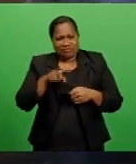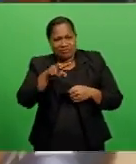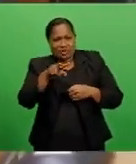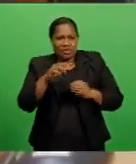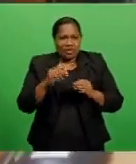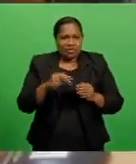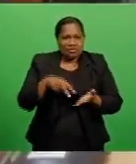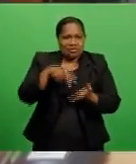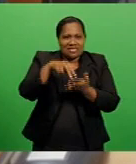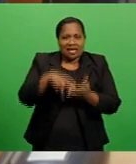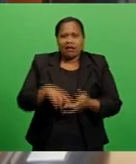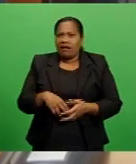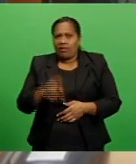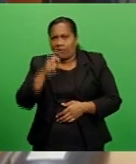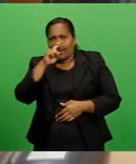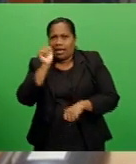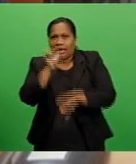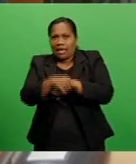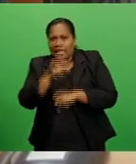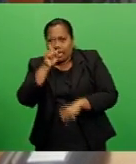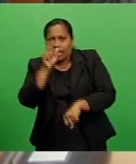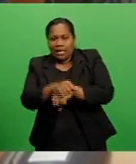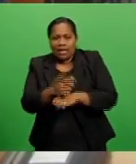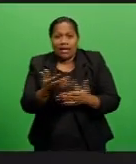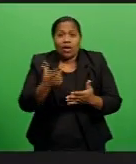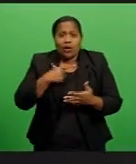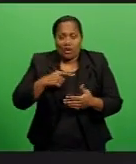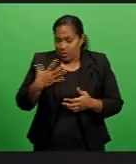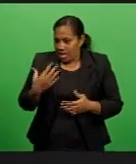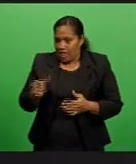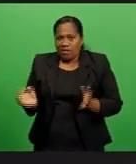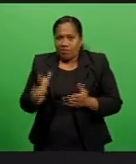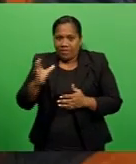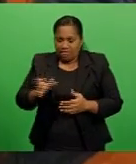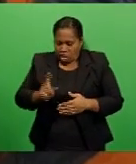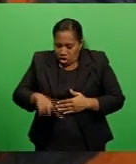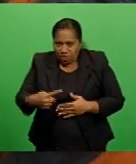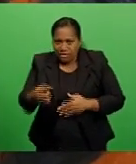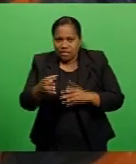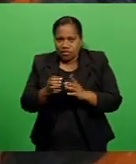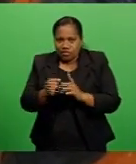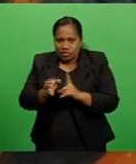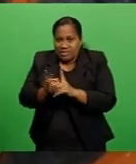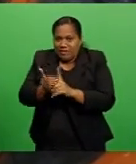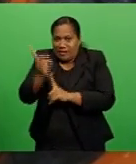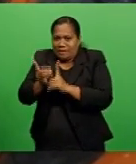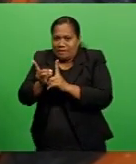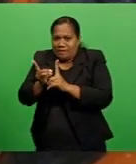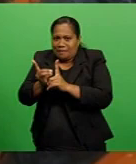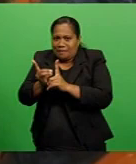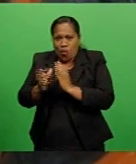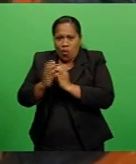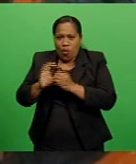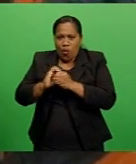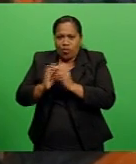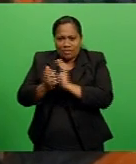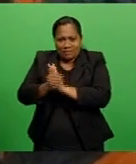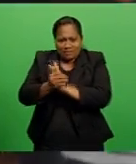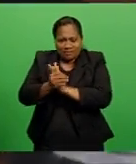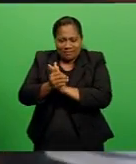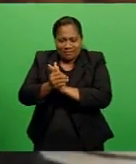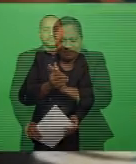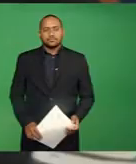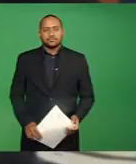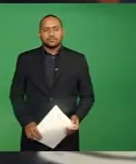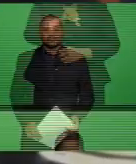impossible to defeat you, because we have our players consistently developing. 26 players were part of the 5-day 2020